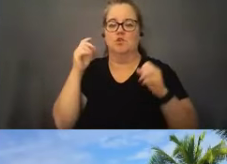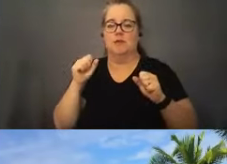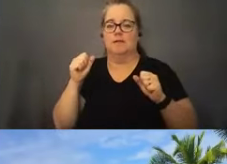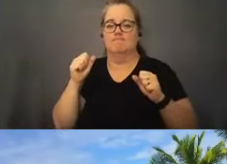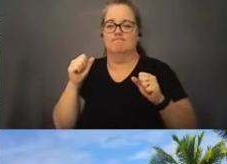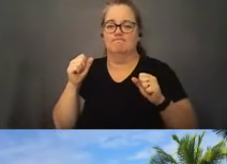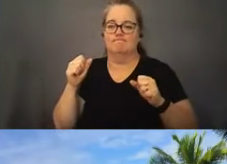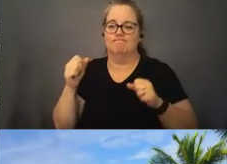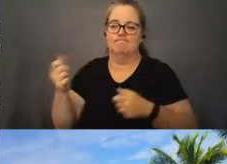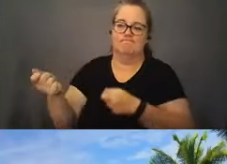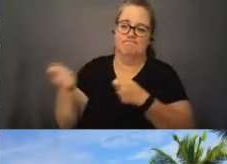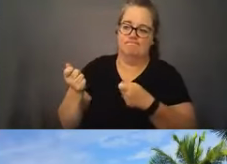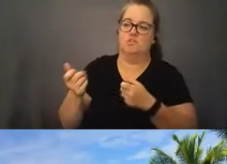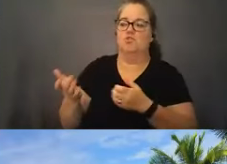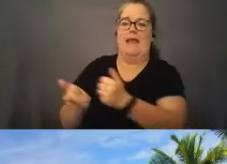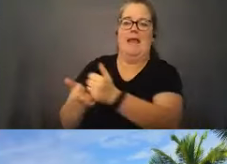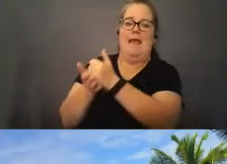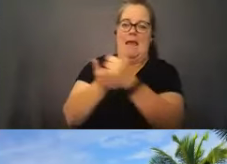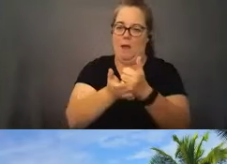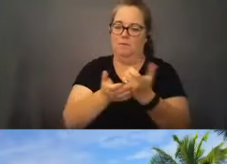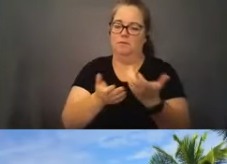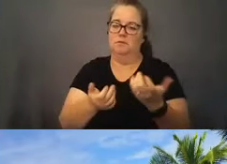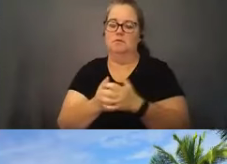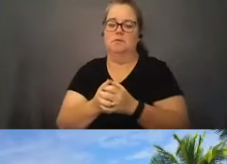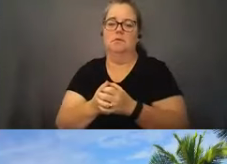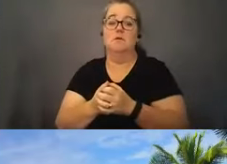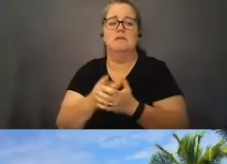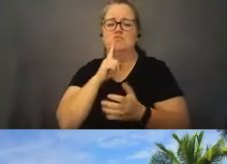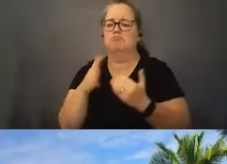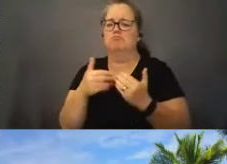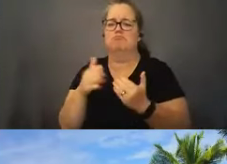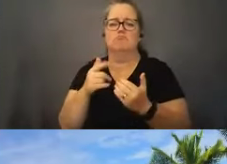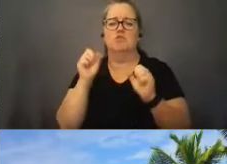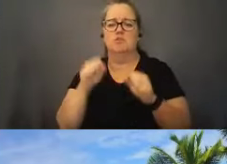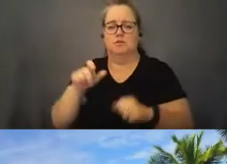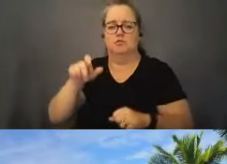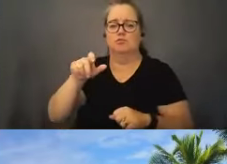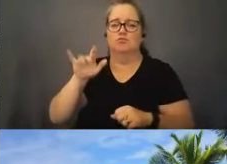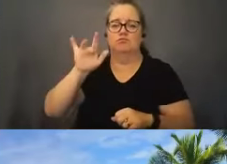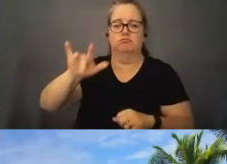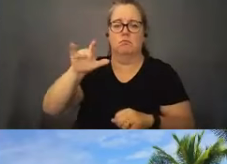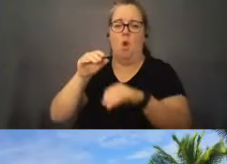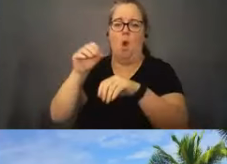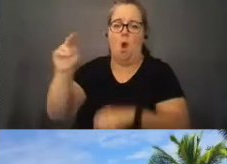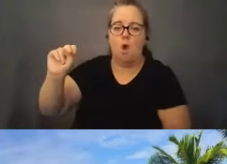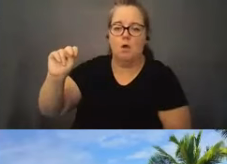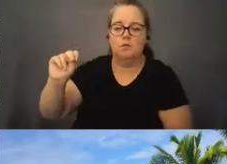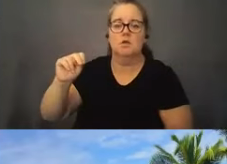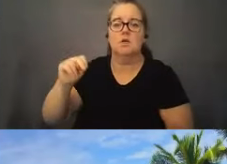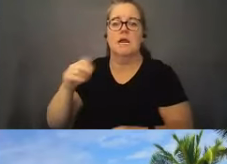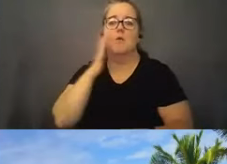follow along. But it really is easy. You can still turn it on yourself. It will start